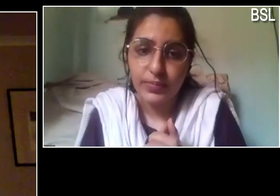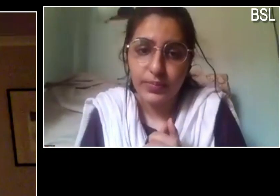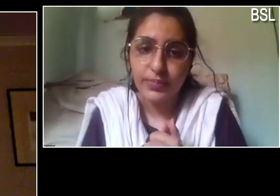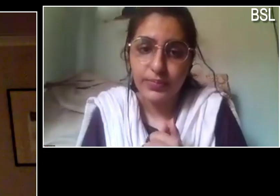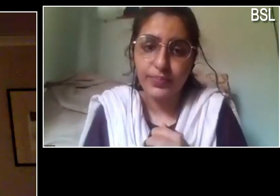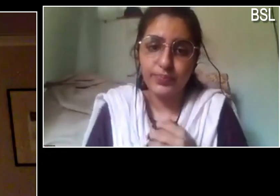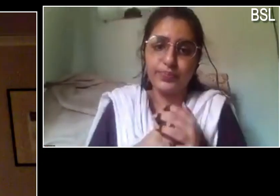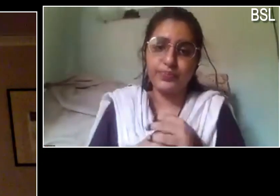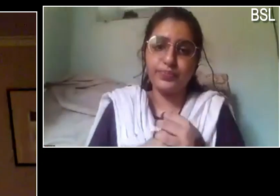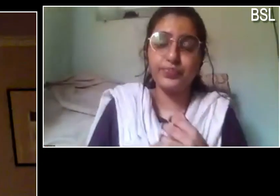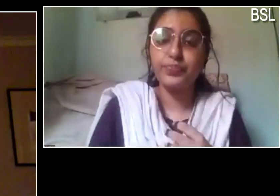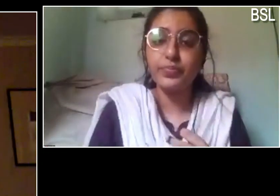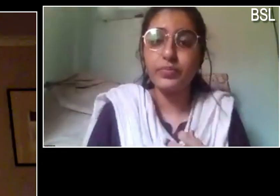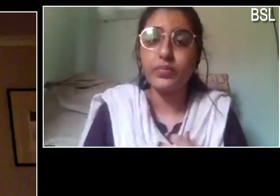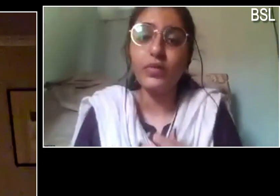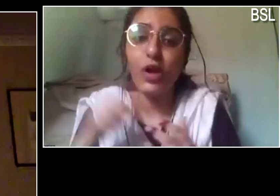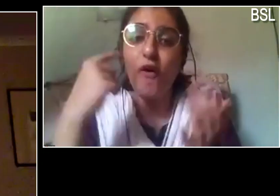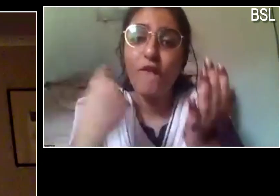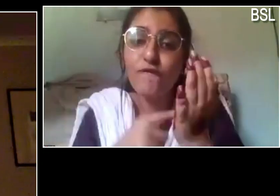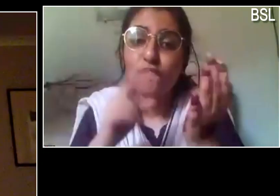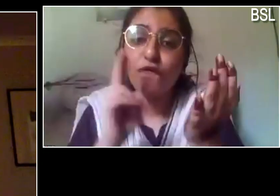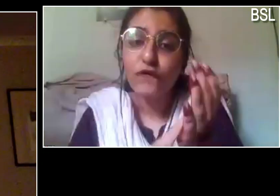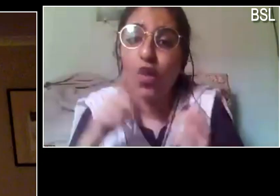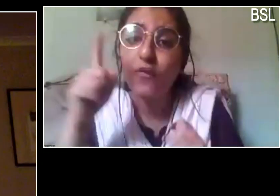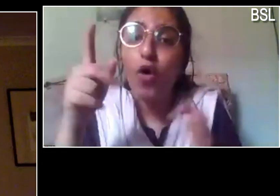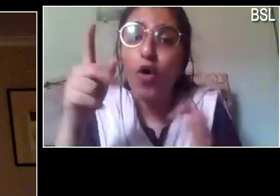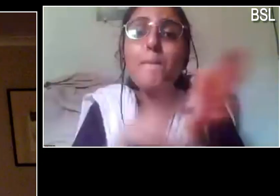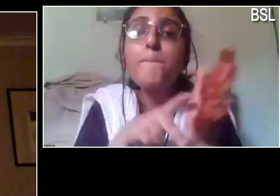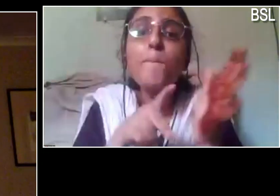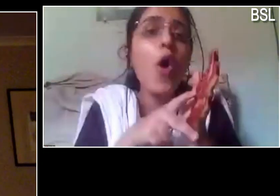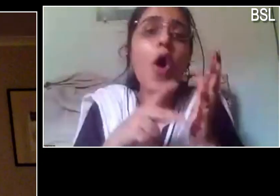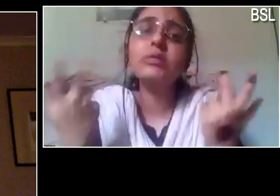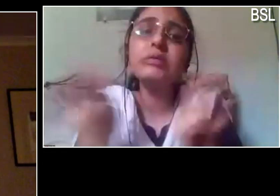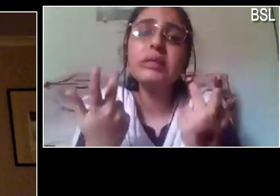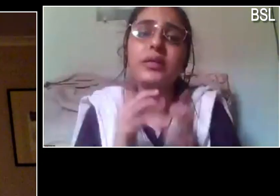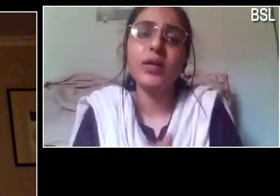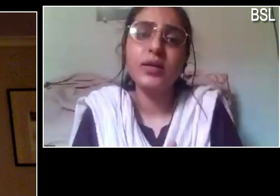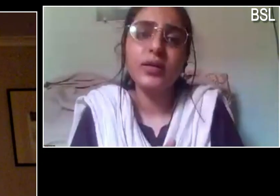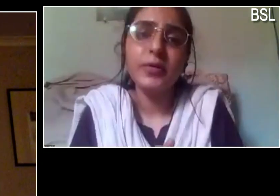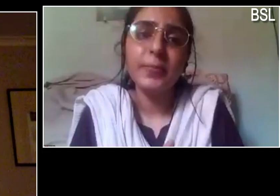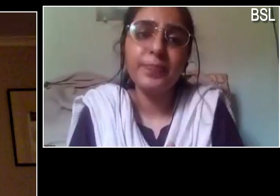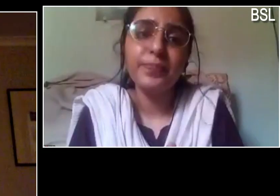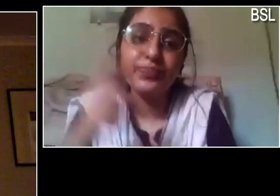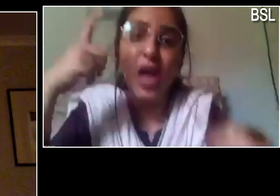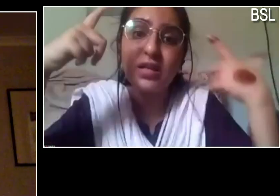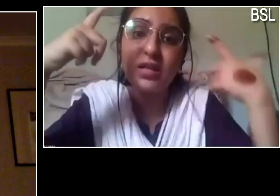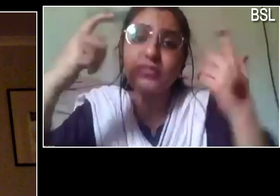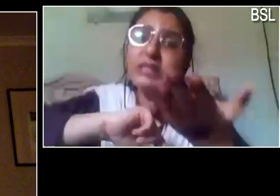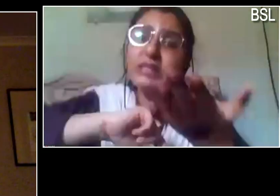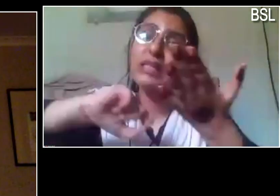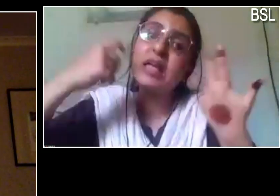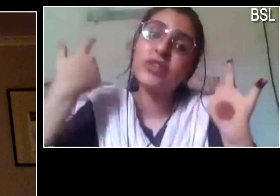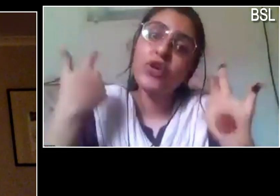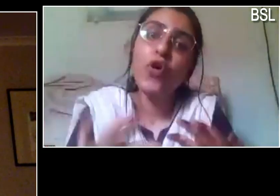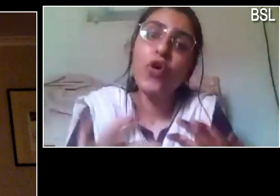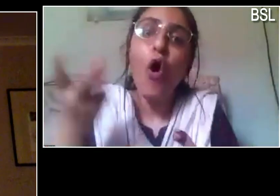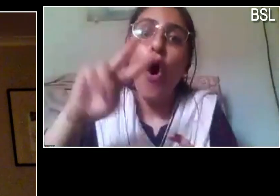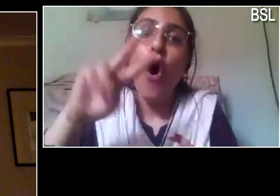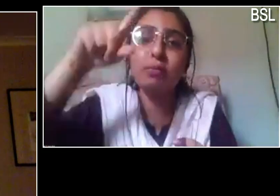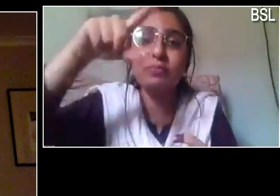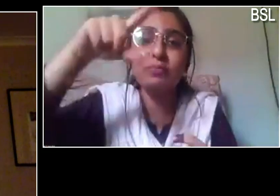UN CRPD is a key policy instrument that Australia has signed and ratified, and Article 9 refers